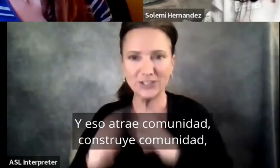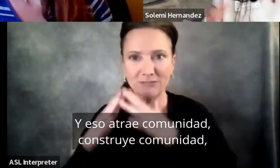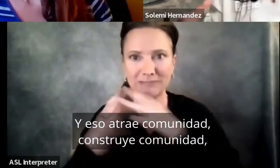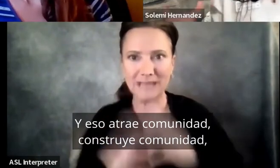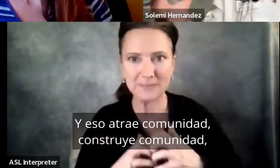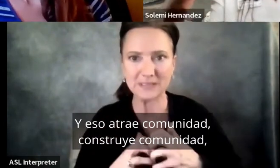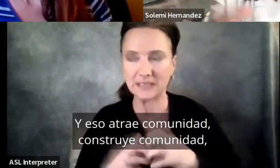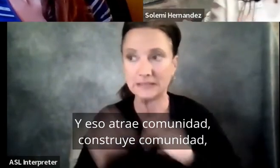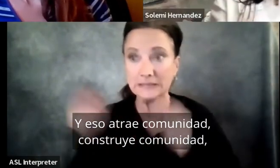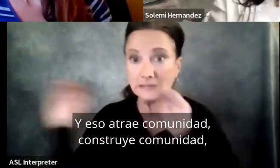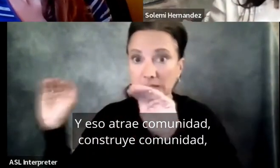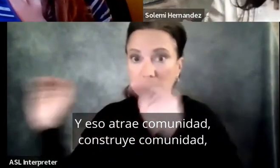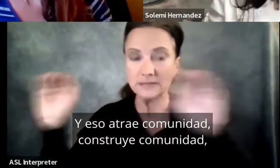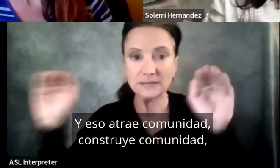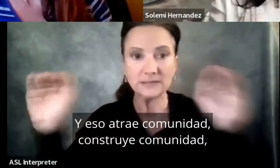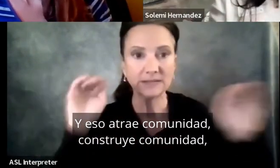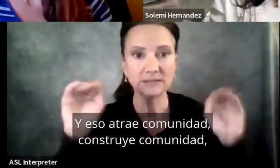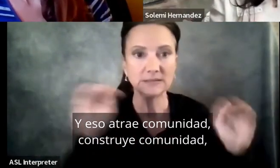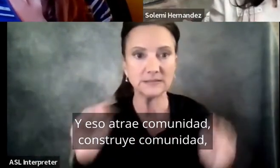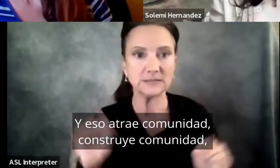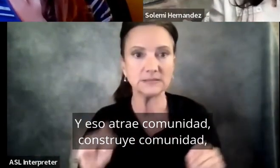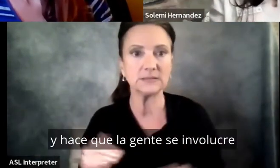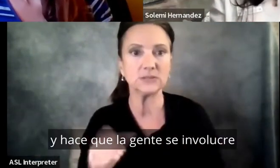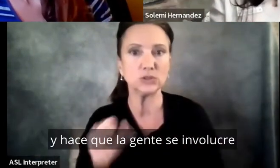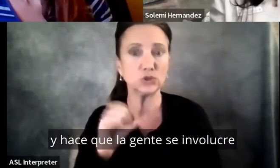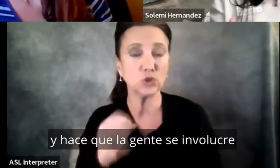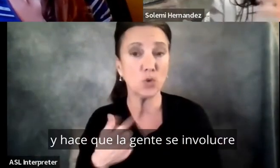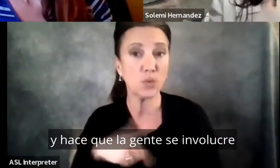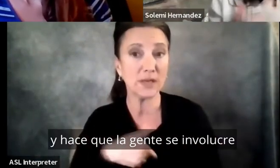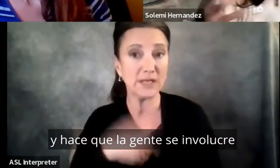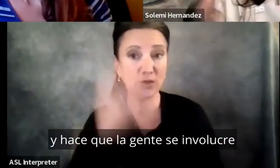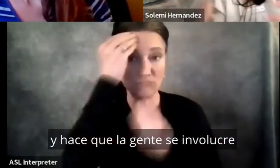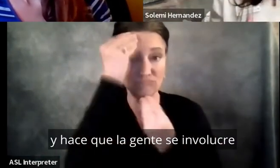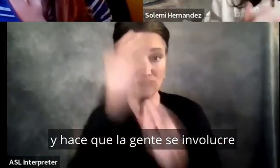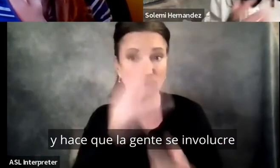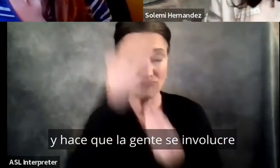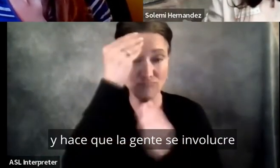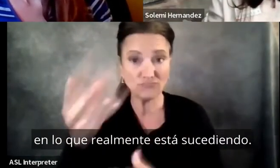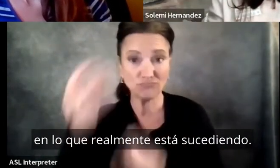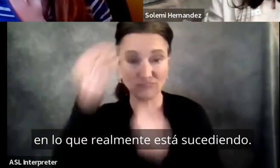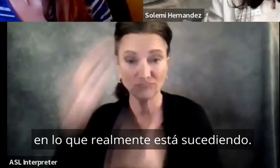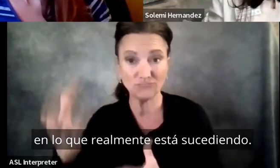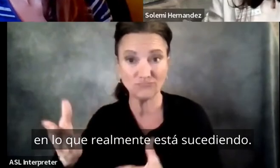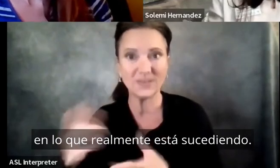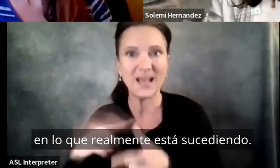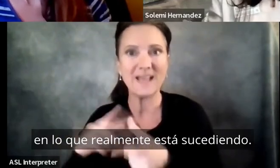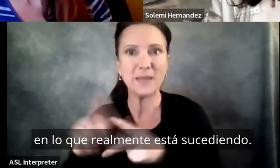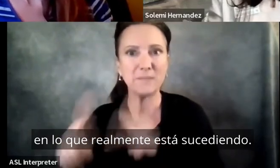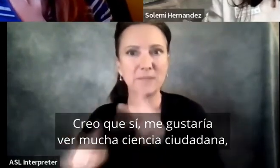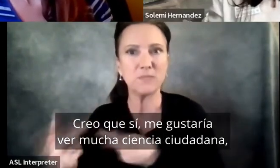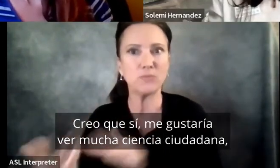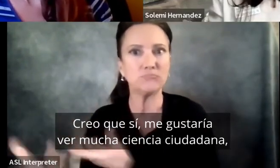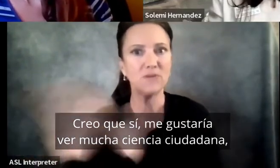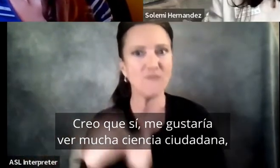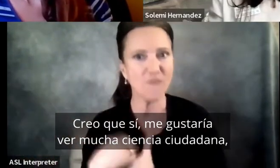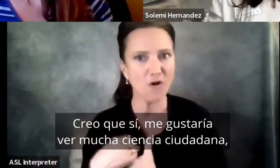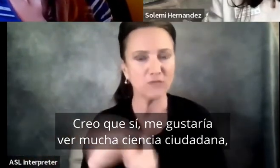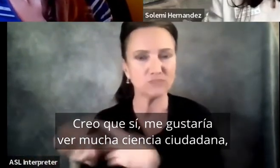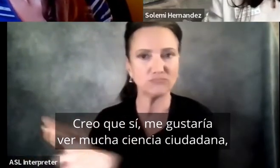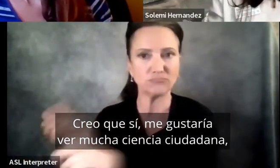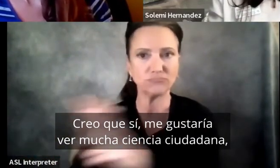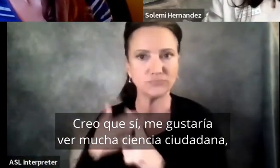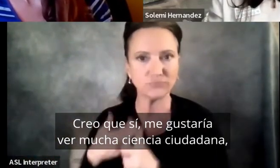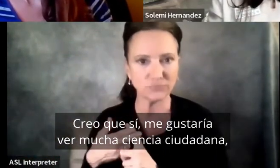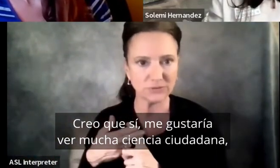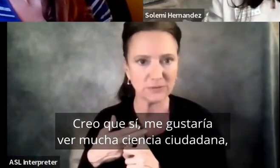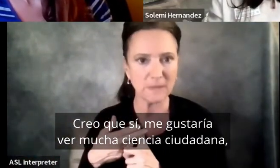you know, that brings community, builds community, and gets people involved in what's really happening. I think, yes, I